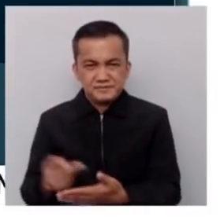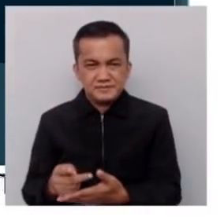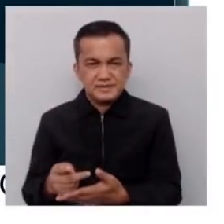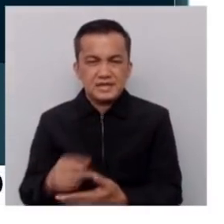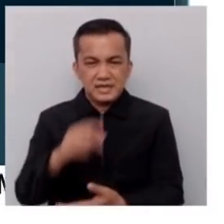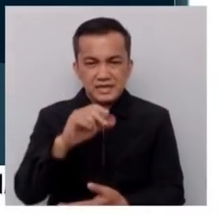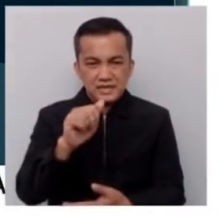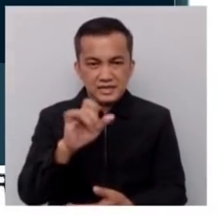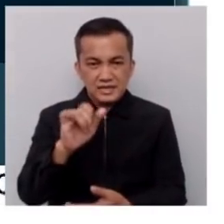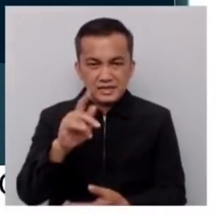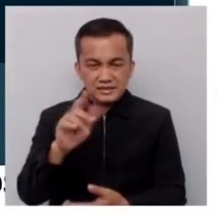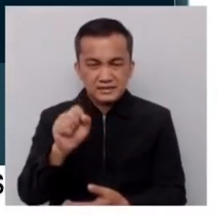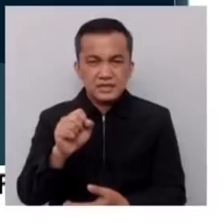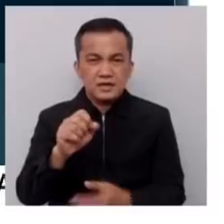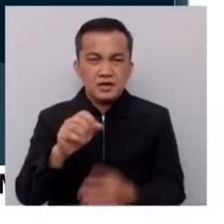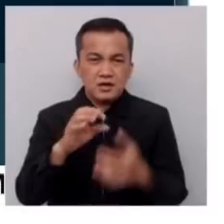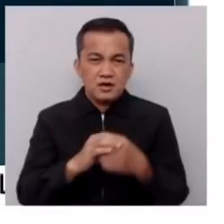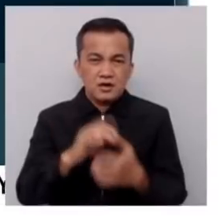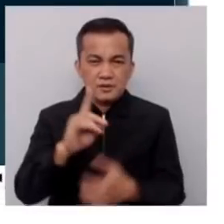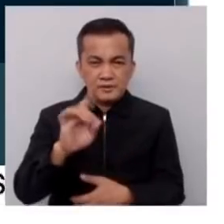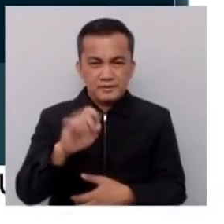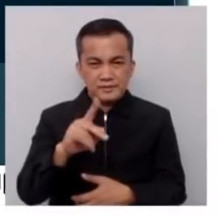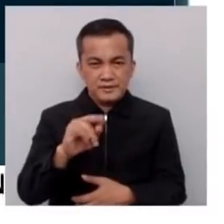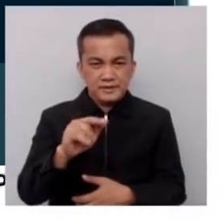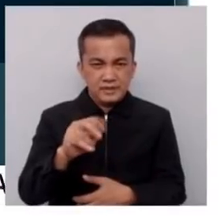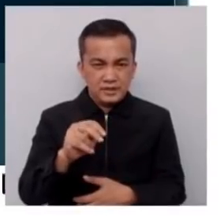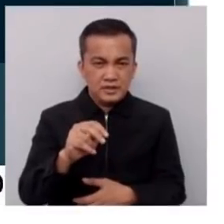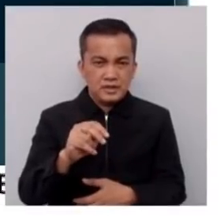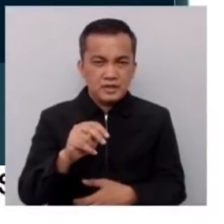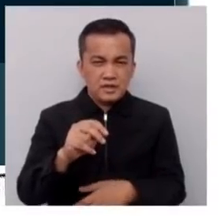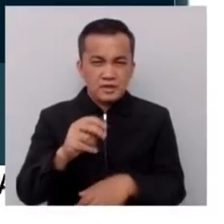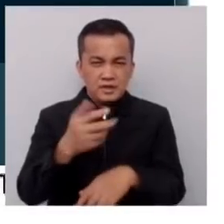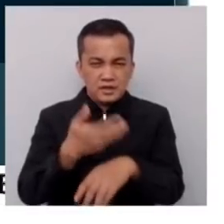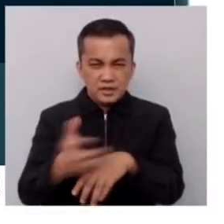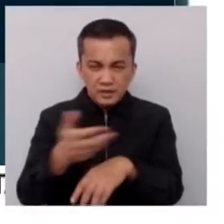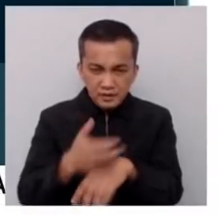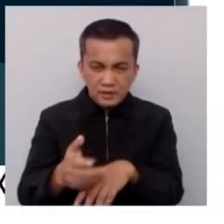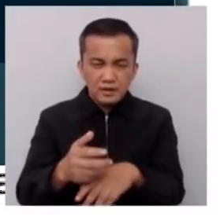desperation. It is an attack towards our justice system. And